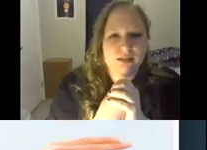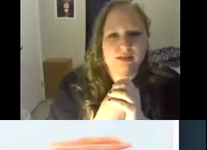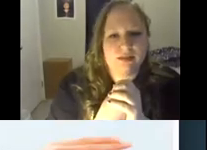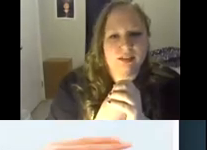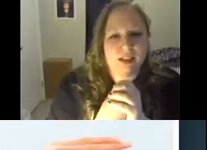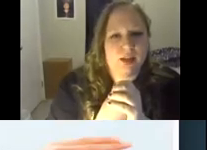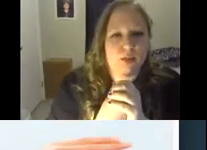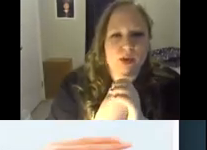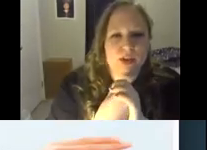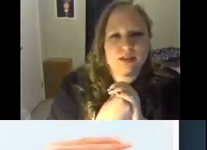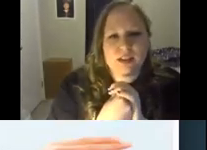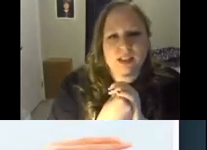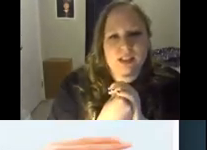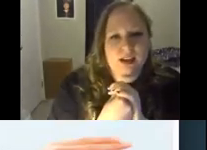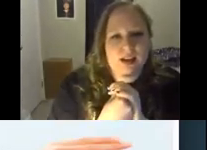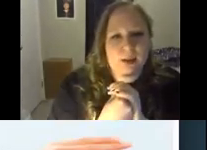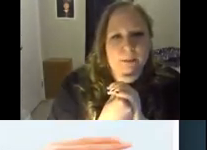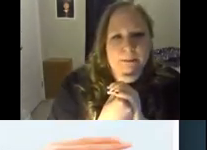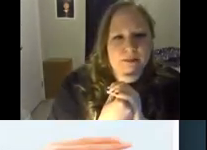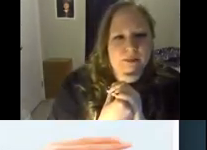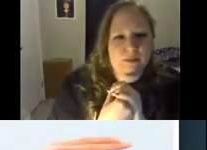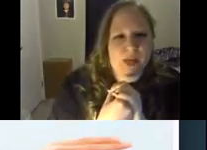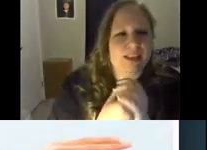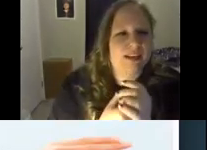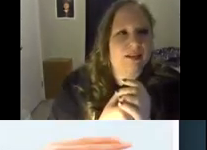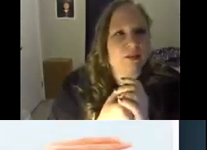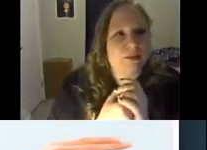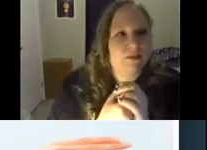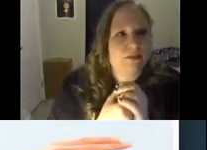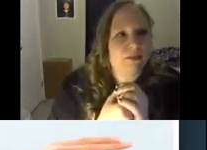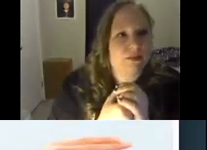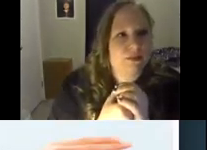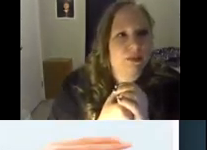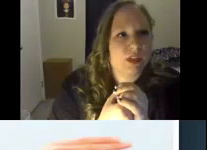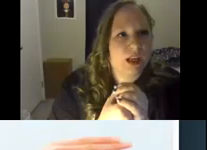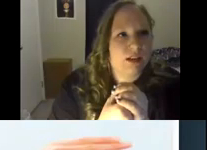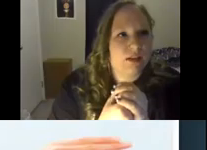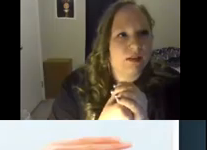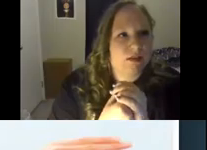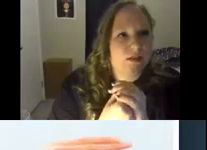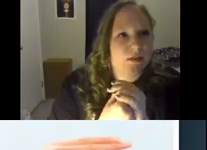are important. I think